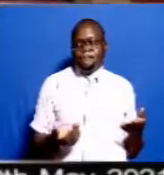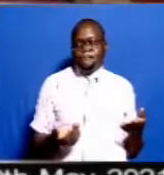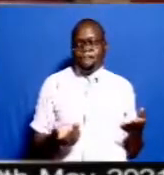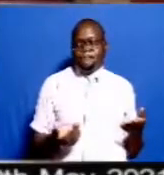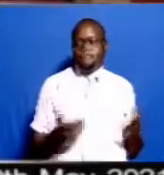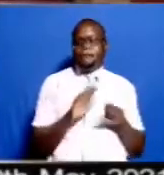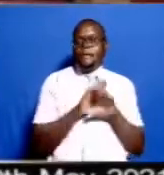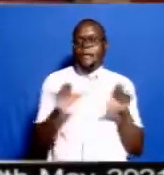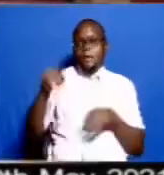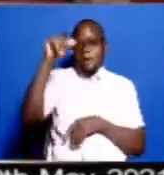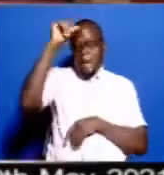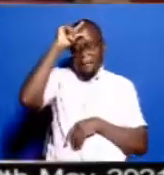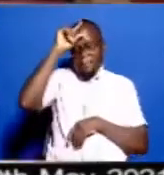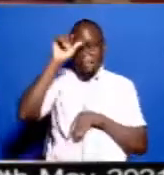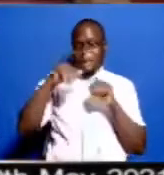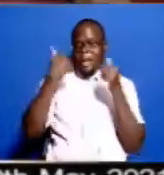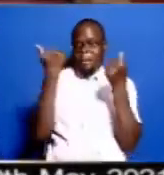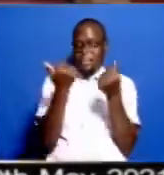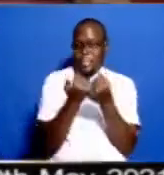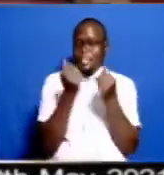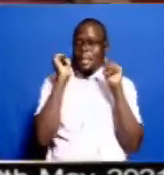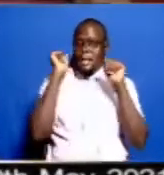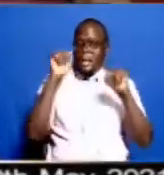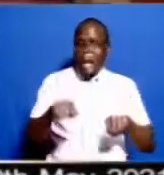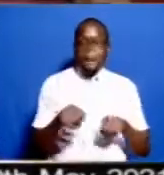No government entity can